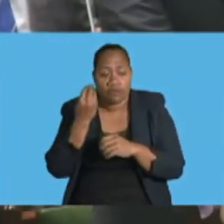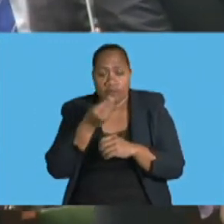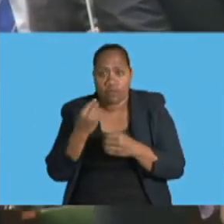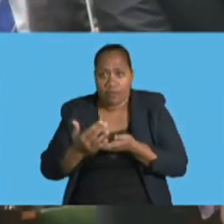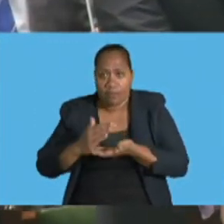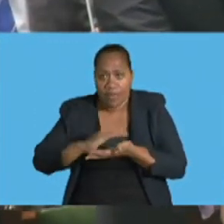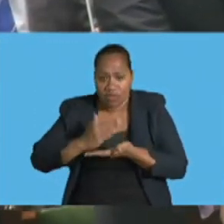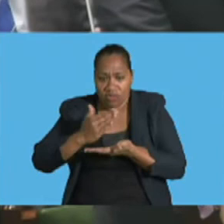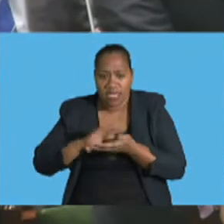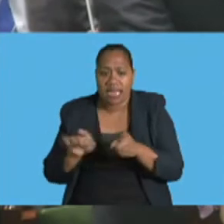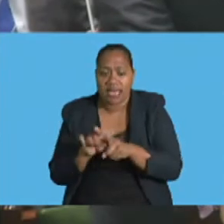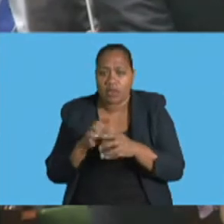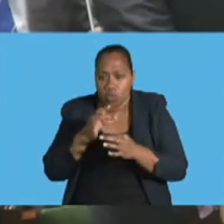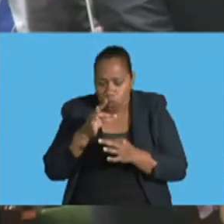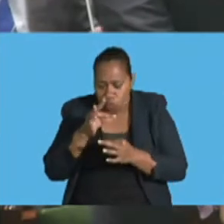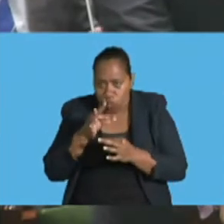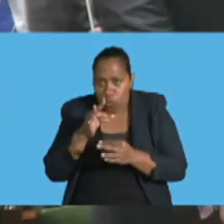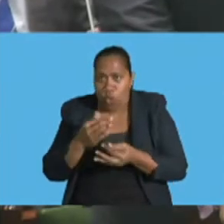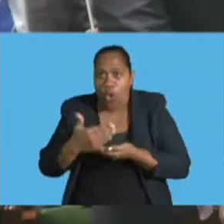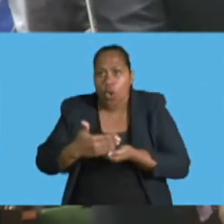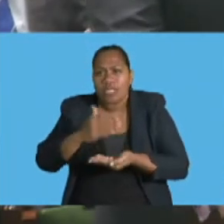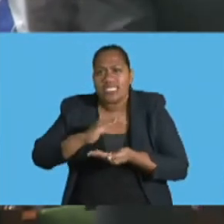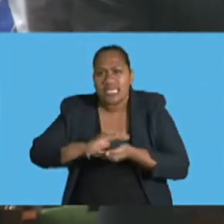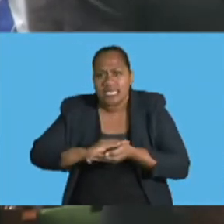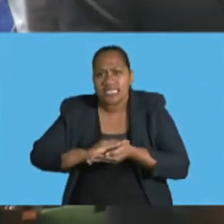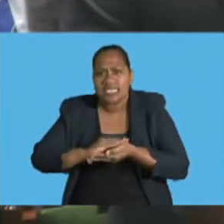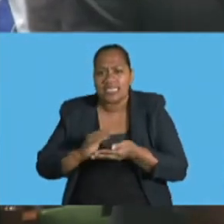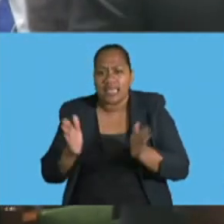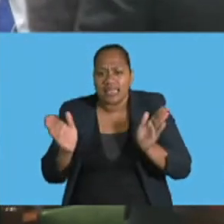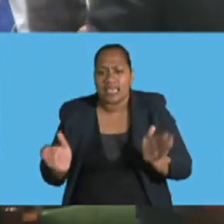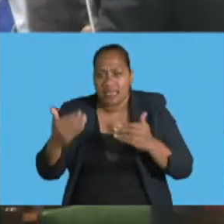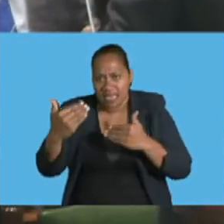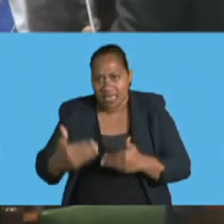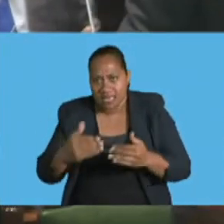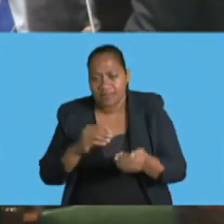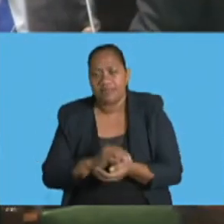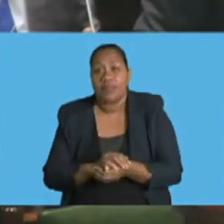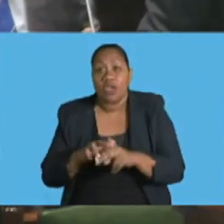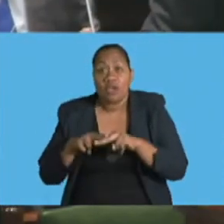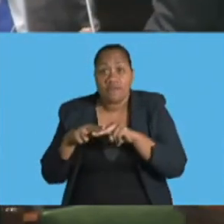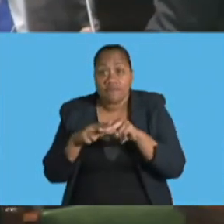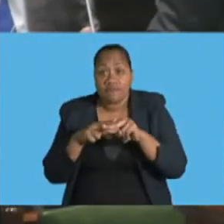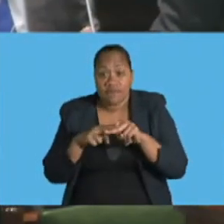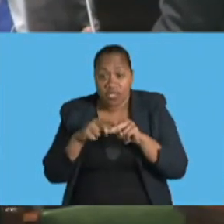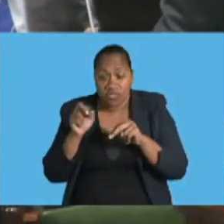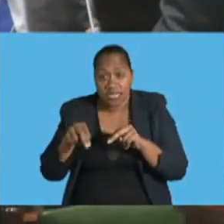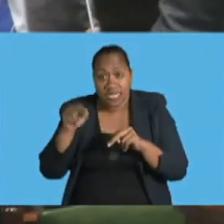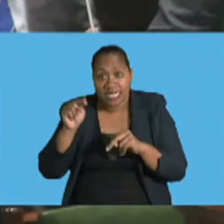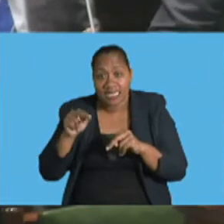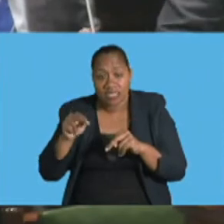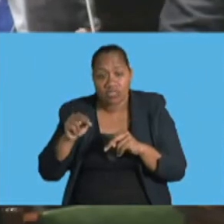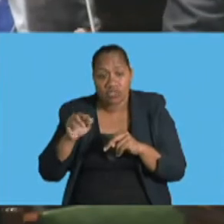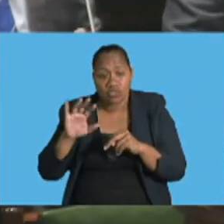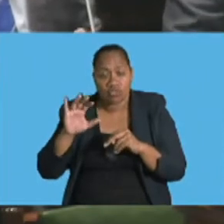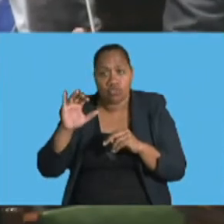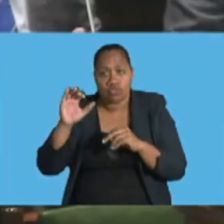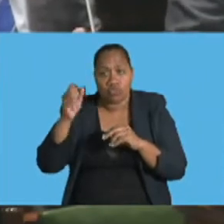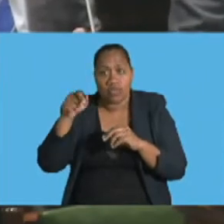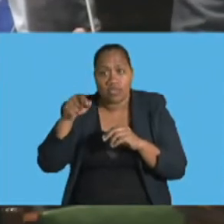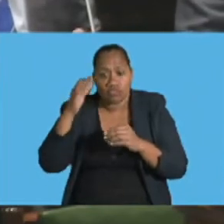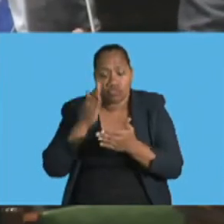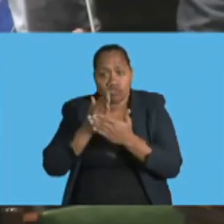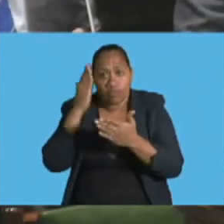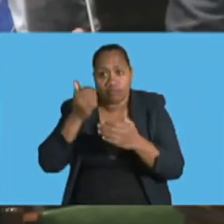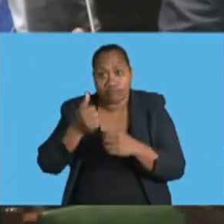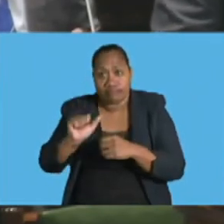straws, containers, and cutlery. Put simply, Mr. Speaker, sir, Fijians need to wean themselves off plastic if we are to improve the health of